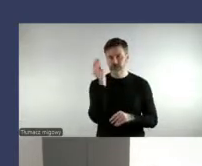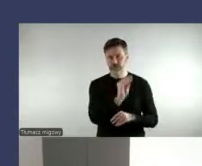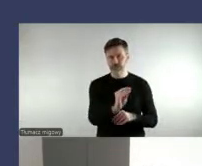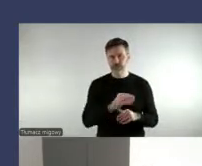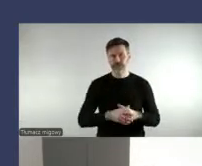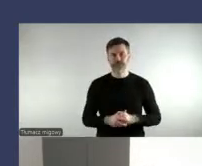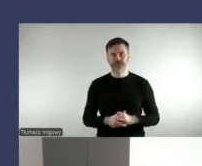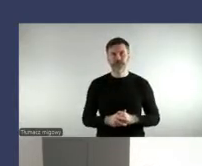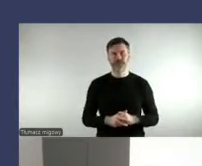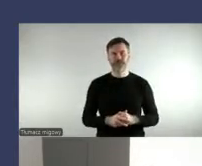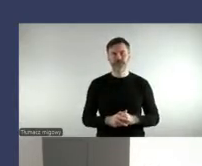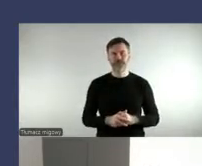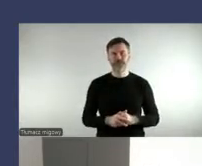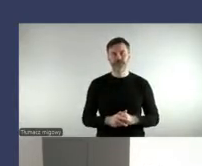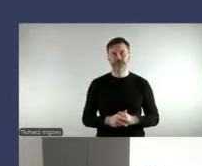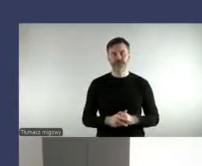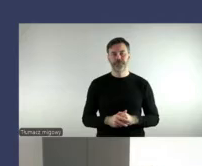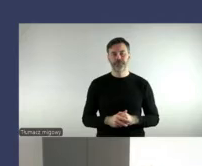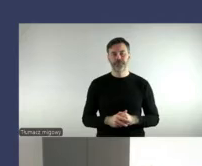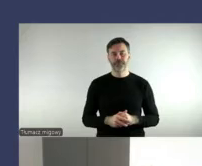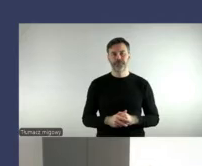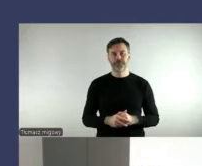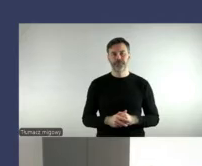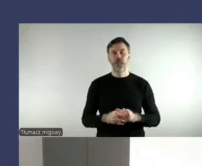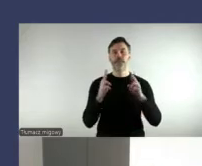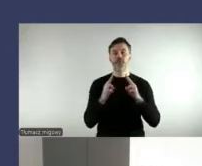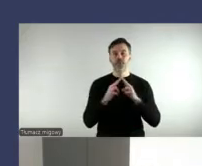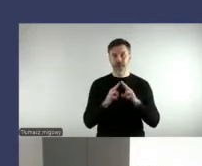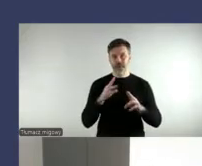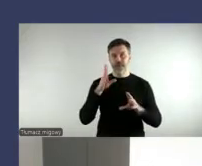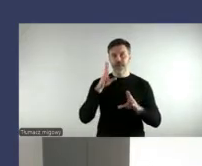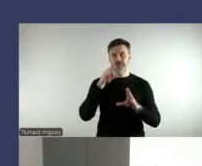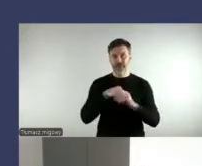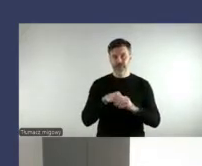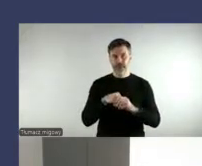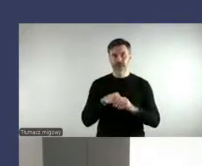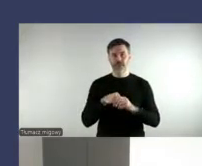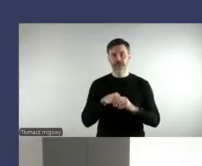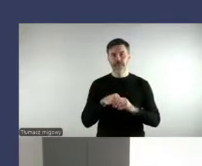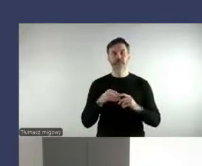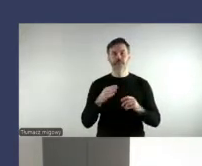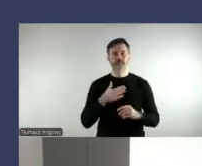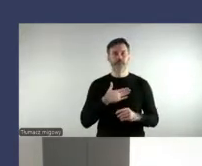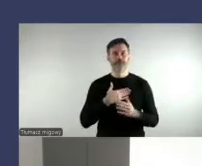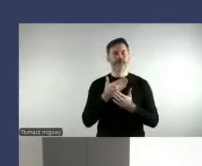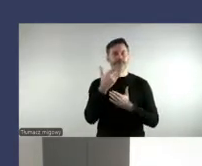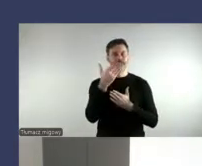arise or may arise from the implementation of the agreement. The framework of this agreement, we have also